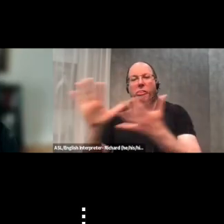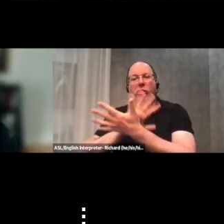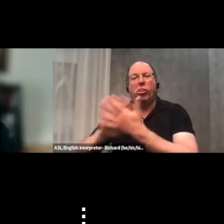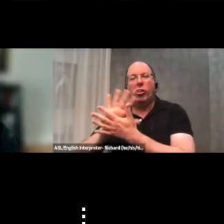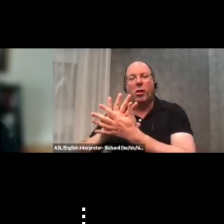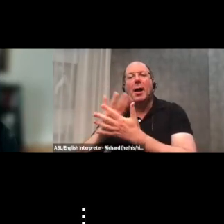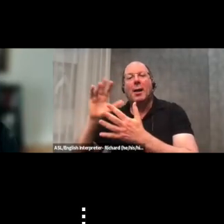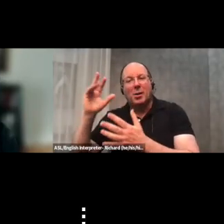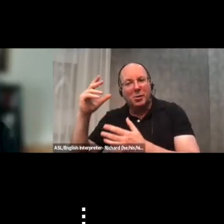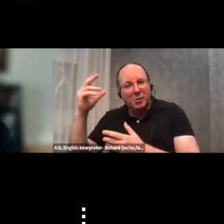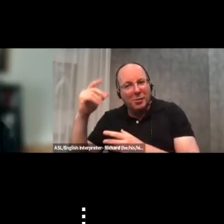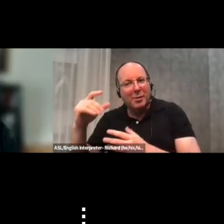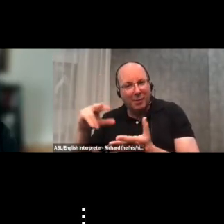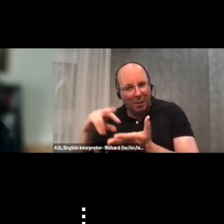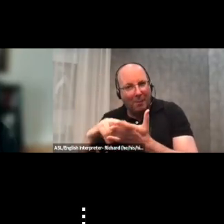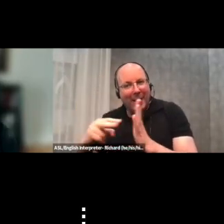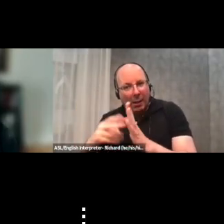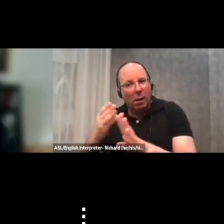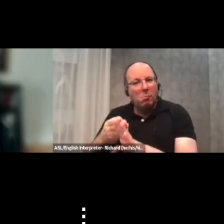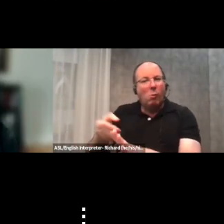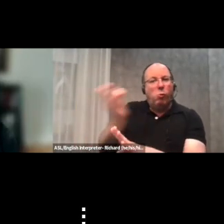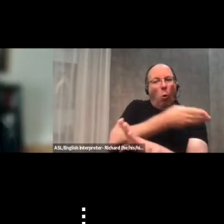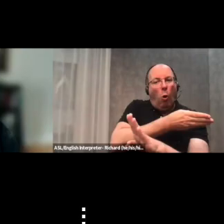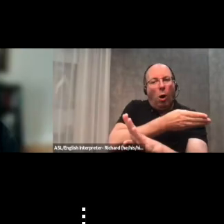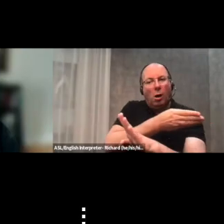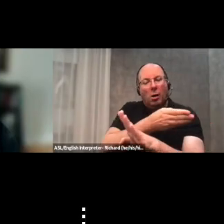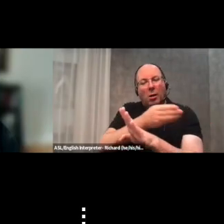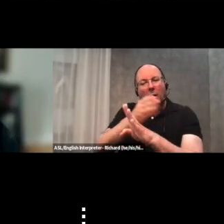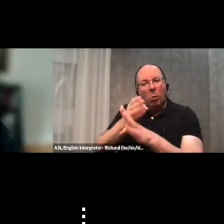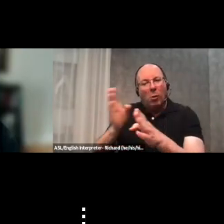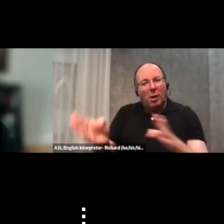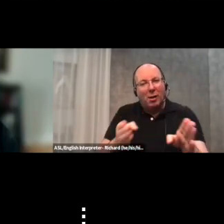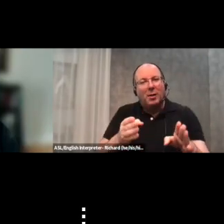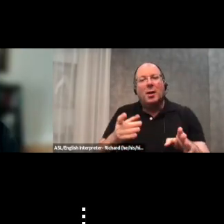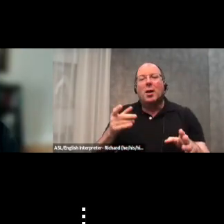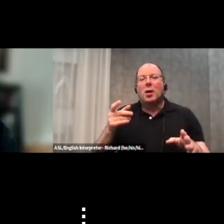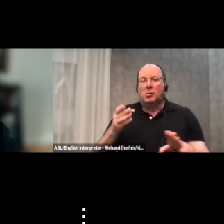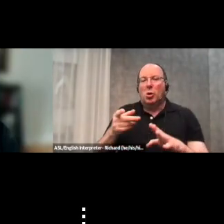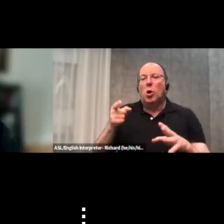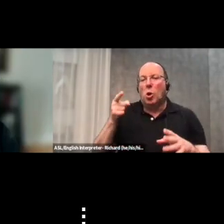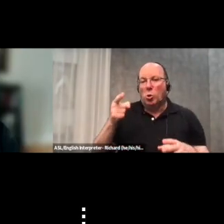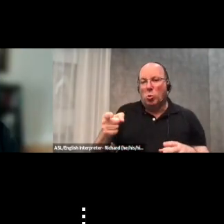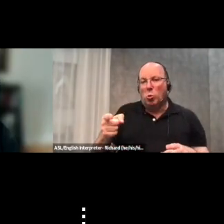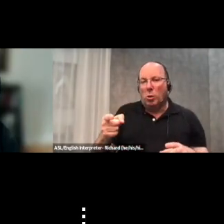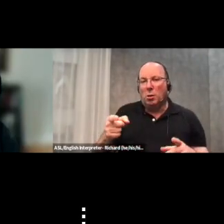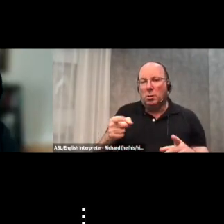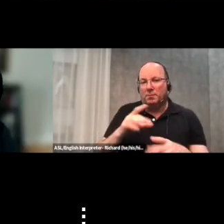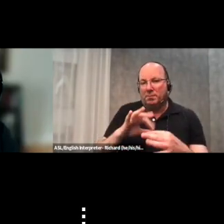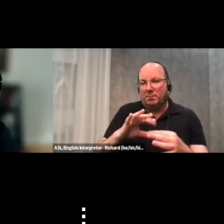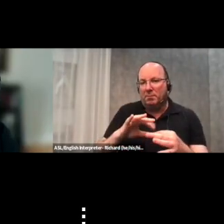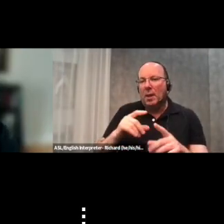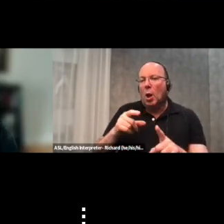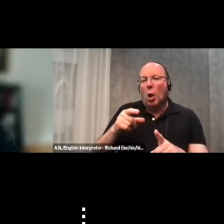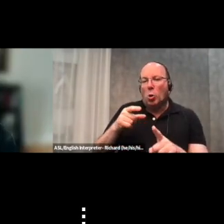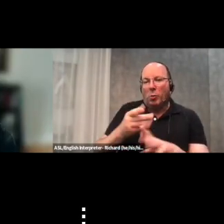important. Because, I mean, even if you're not in subspace, once you're in the middle of sex, you may not be quite